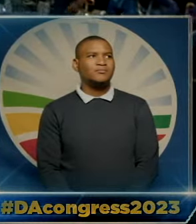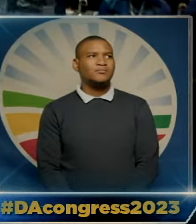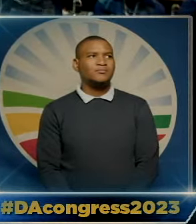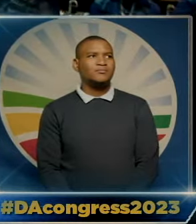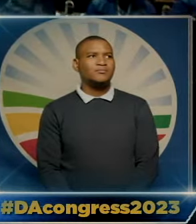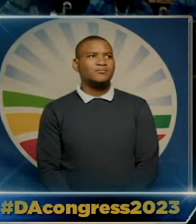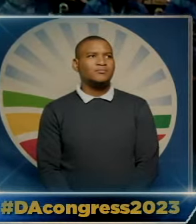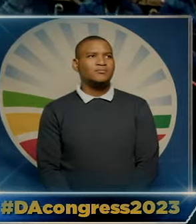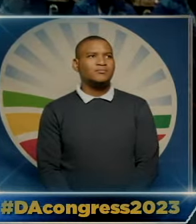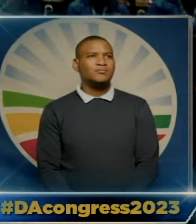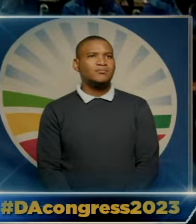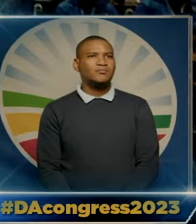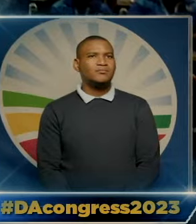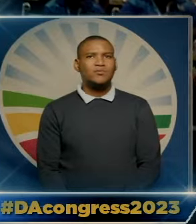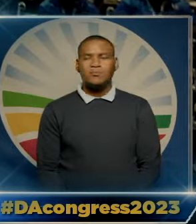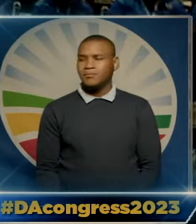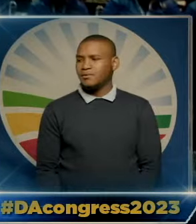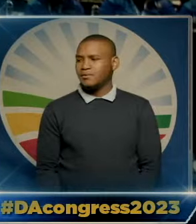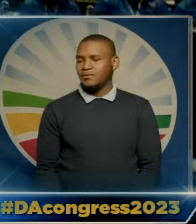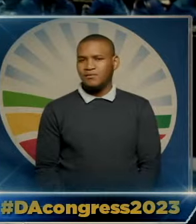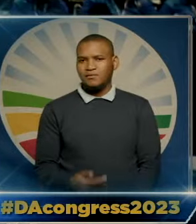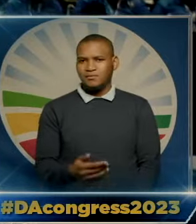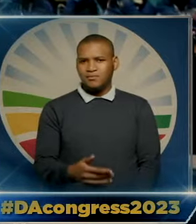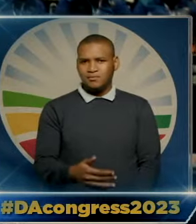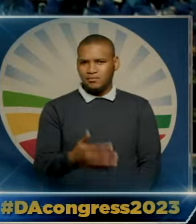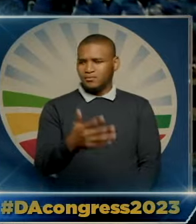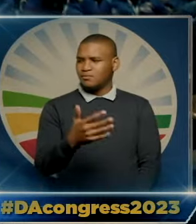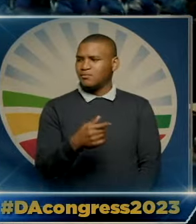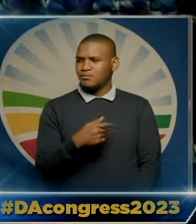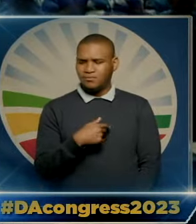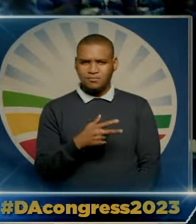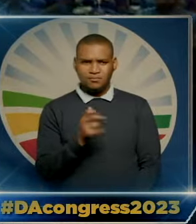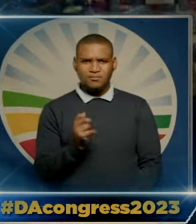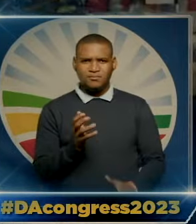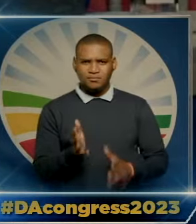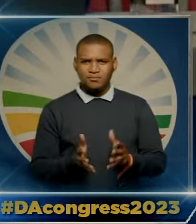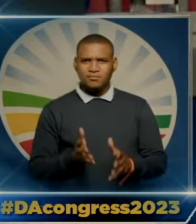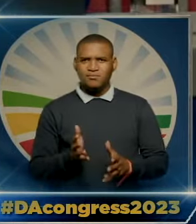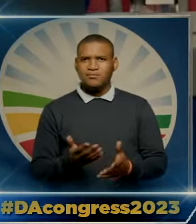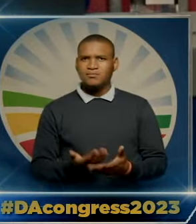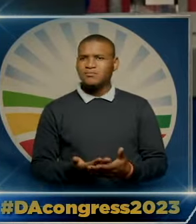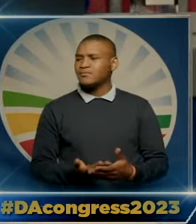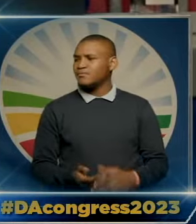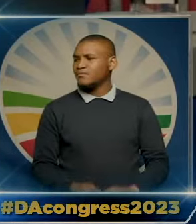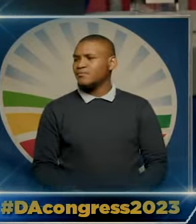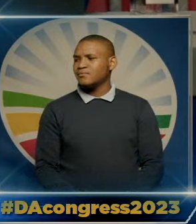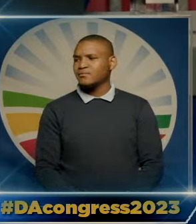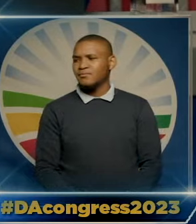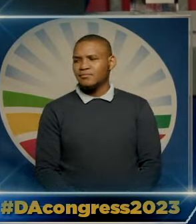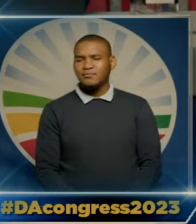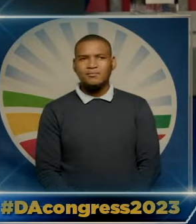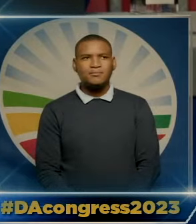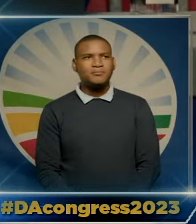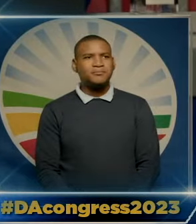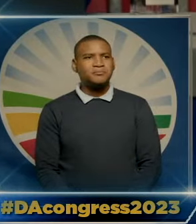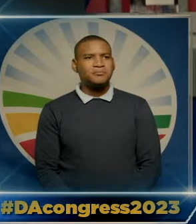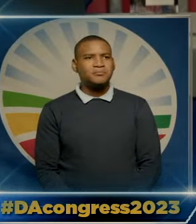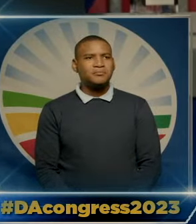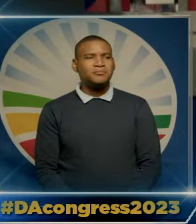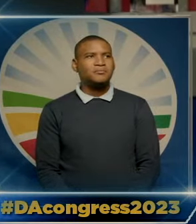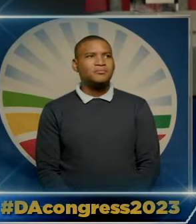DA is the most diverse political party in South Africa, and we are building a strong DA for a better